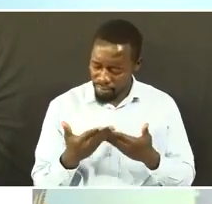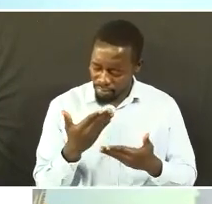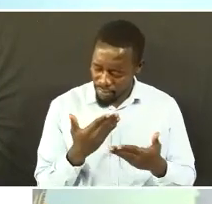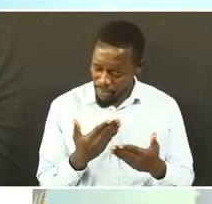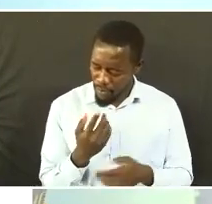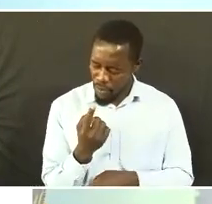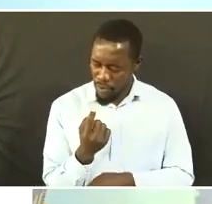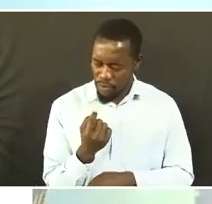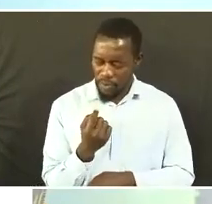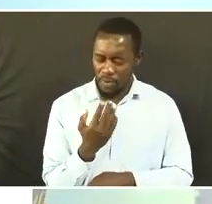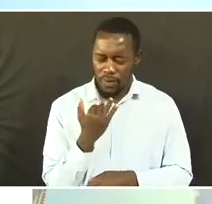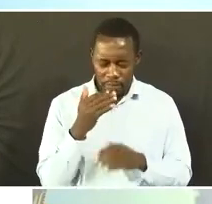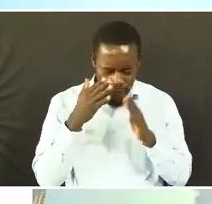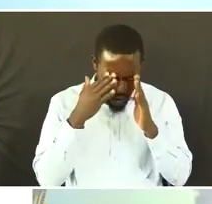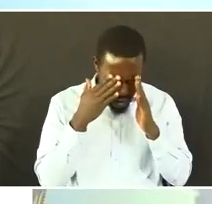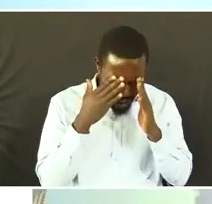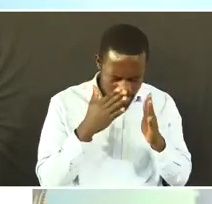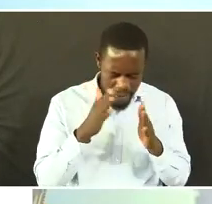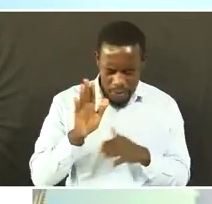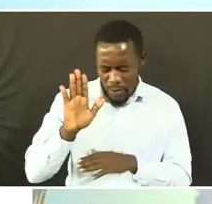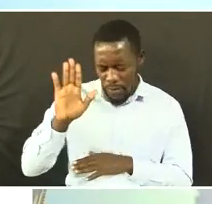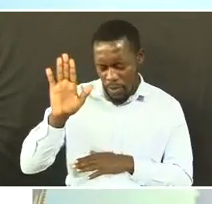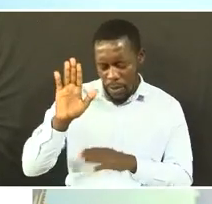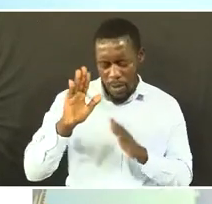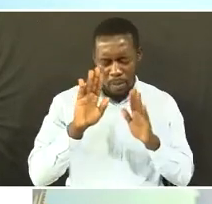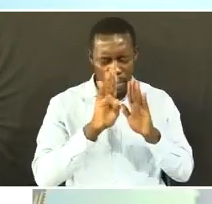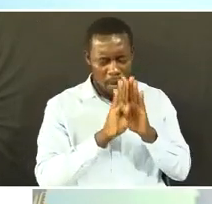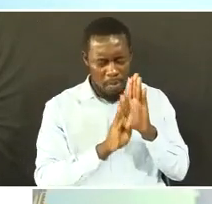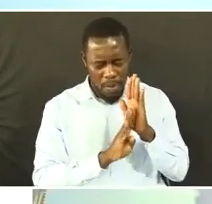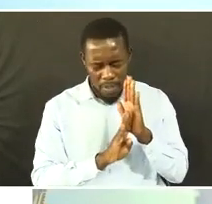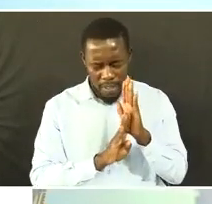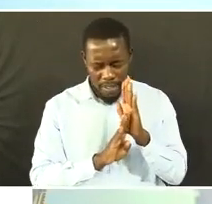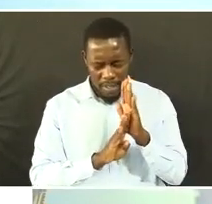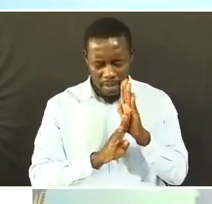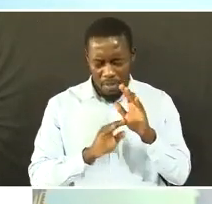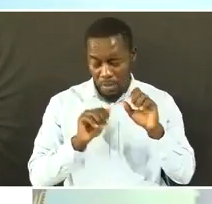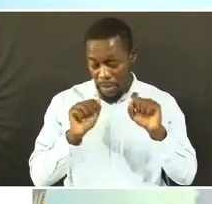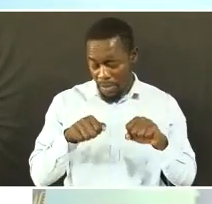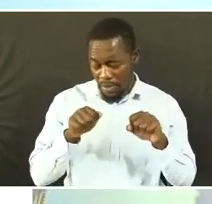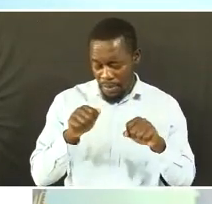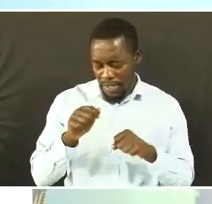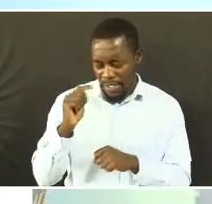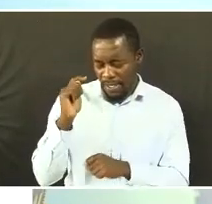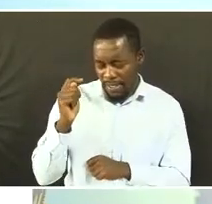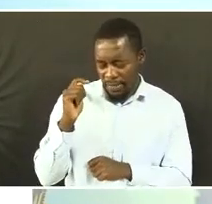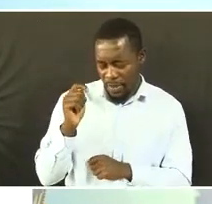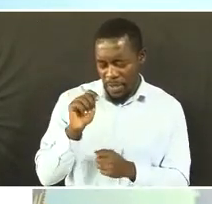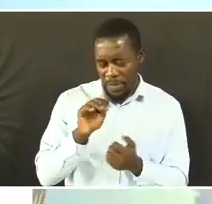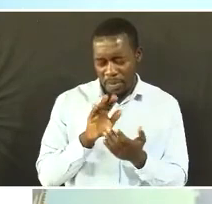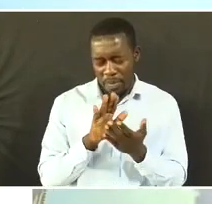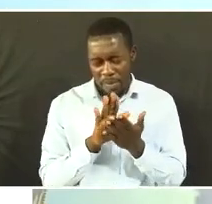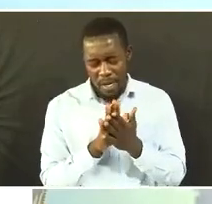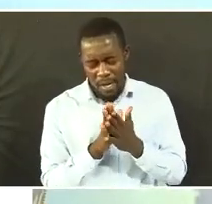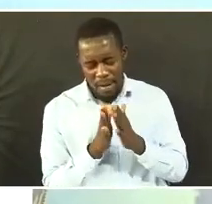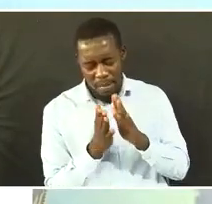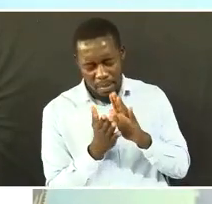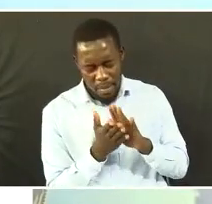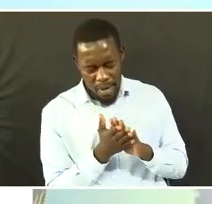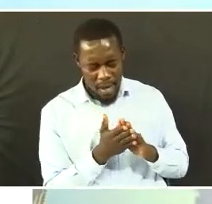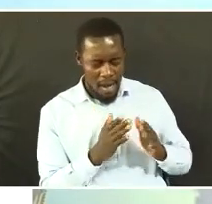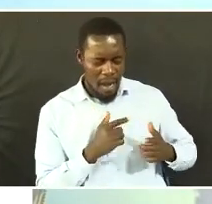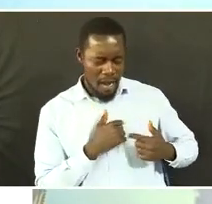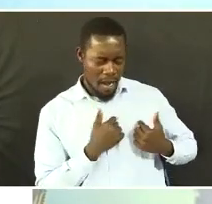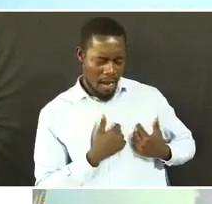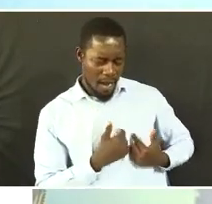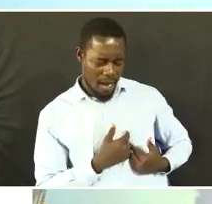word in this divine hour, may it be our testimony that, Lord, was not our hearts burning within us